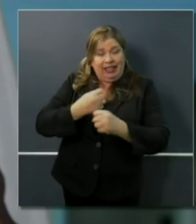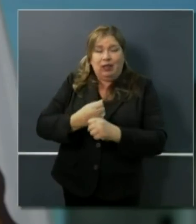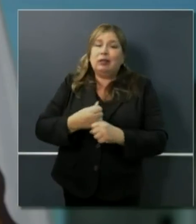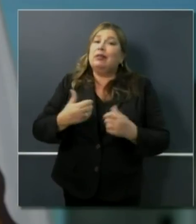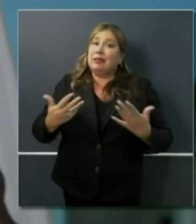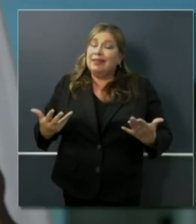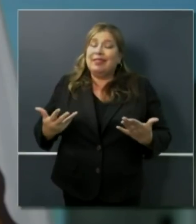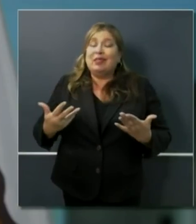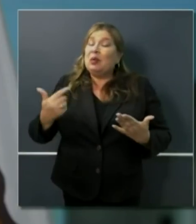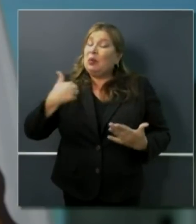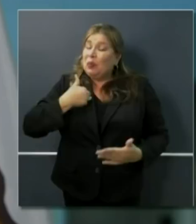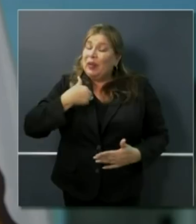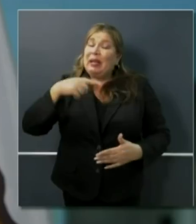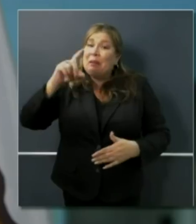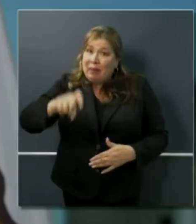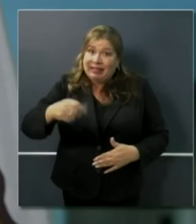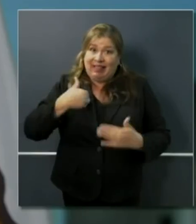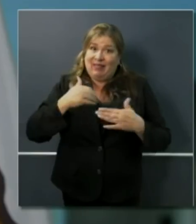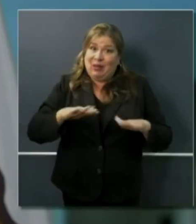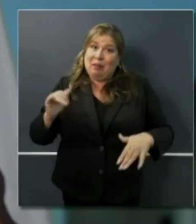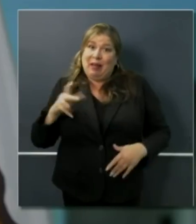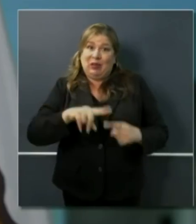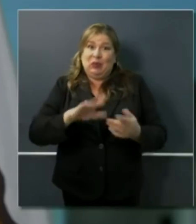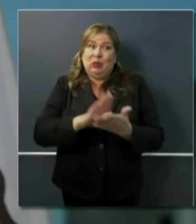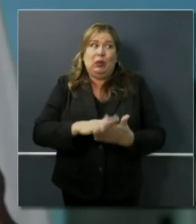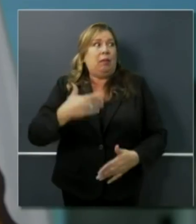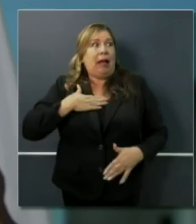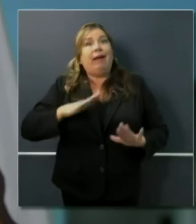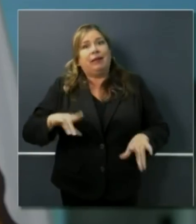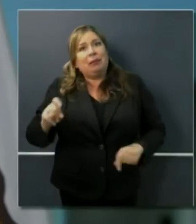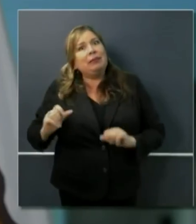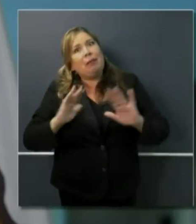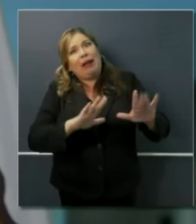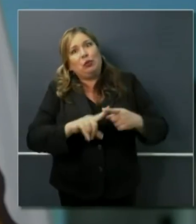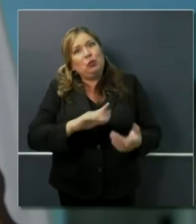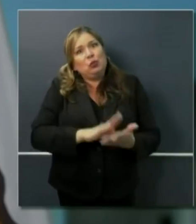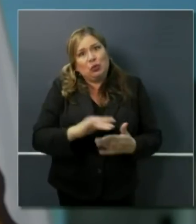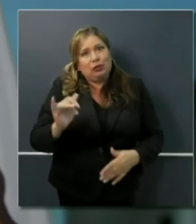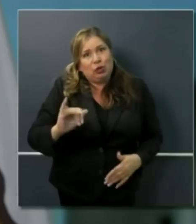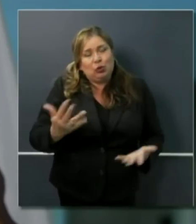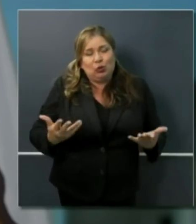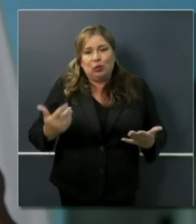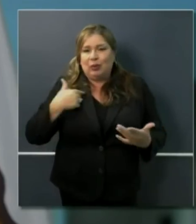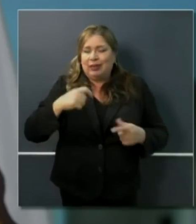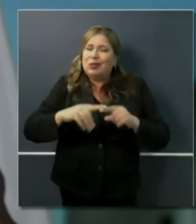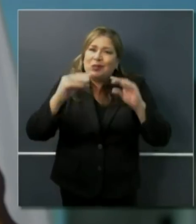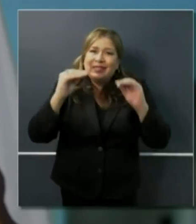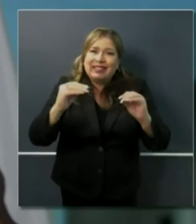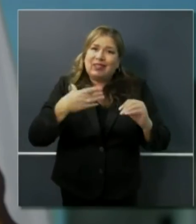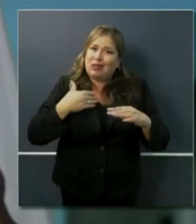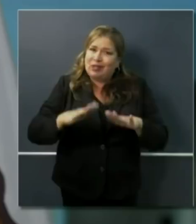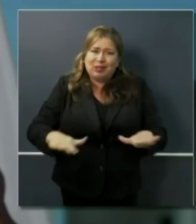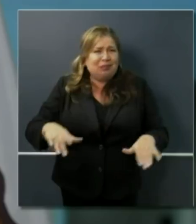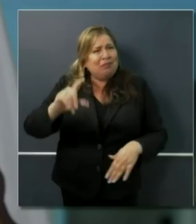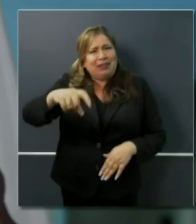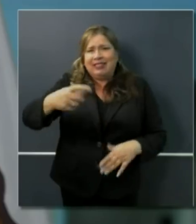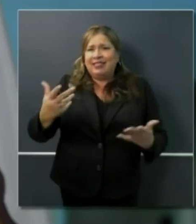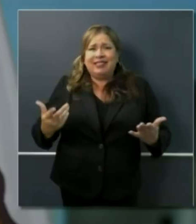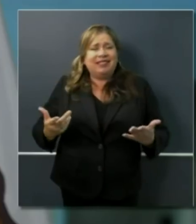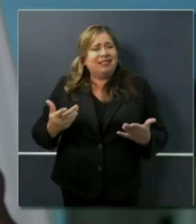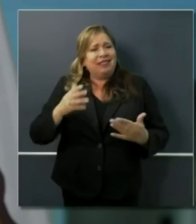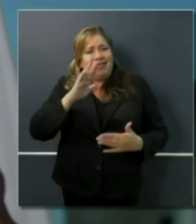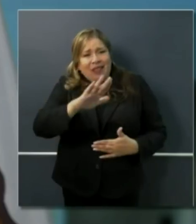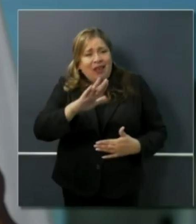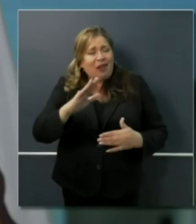back to school. I need to get my kids back to school. We need to get our kids educated. We need to deal with